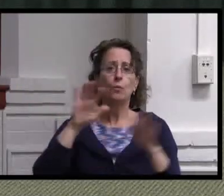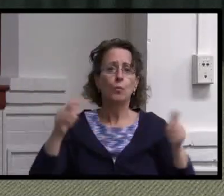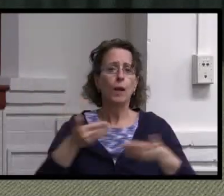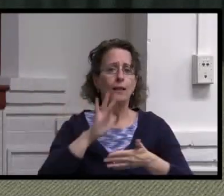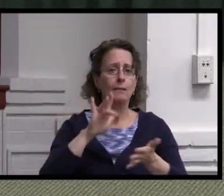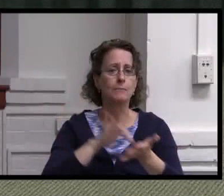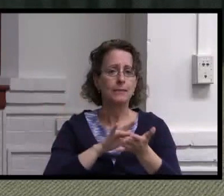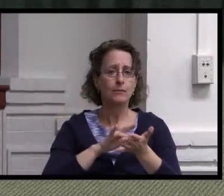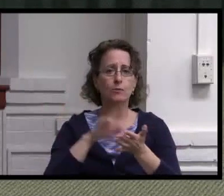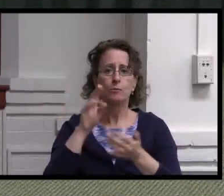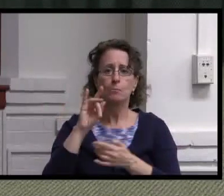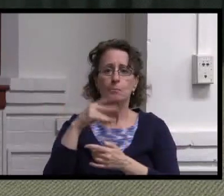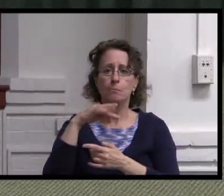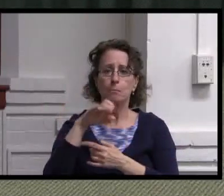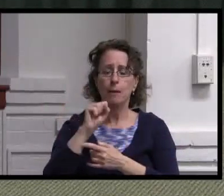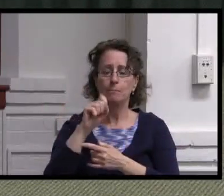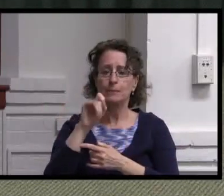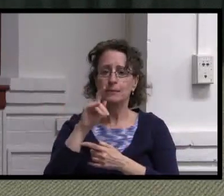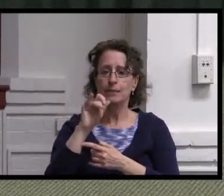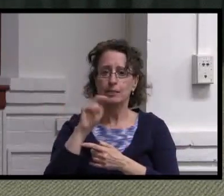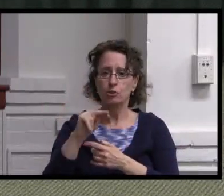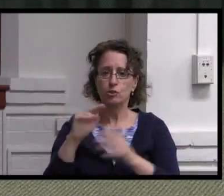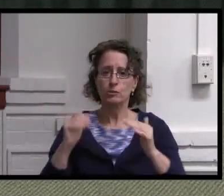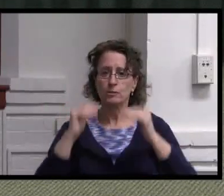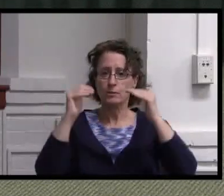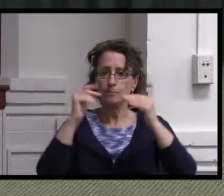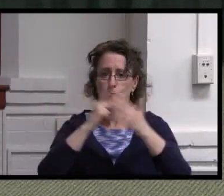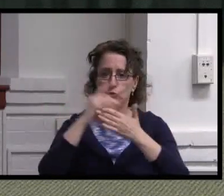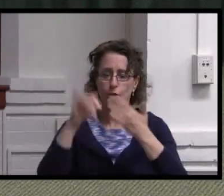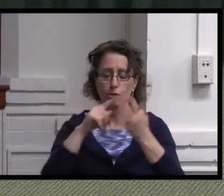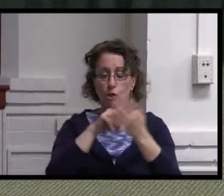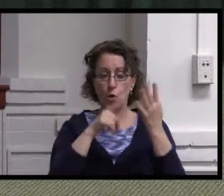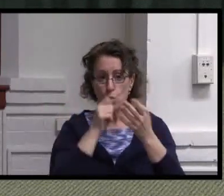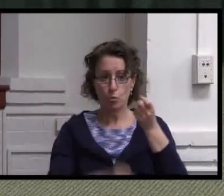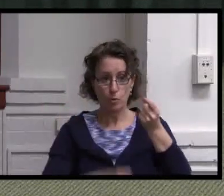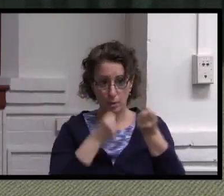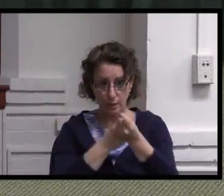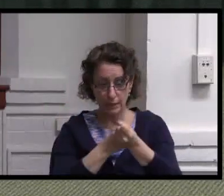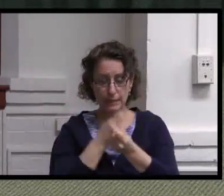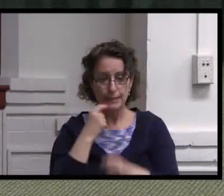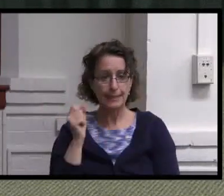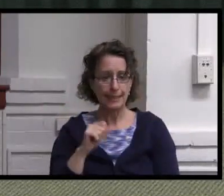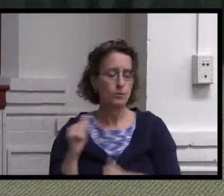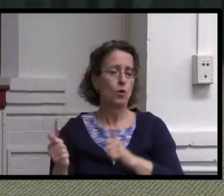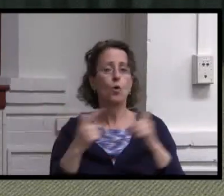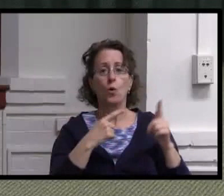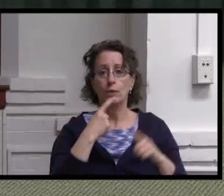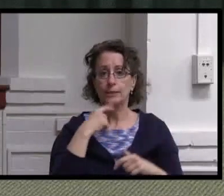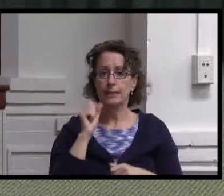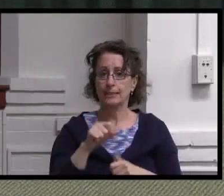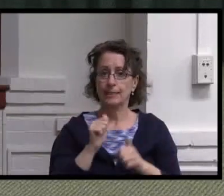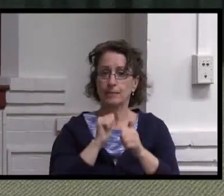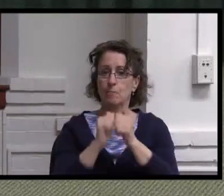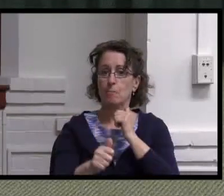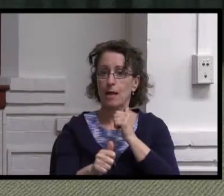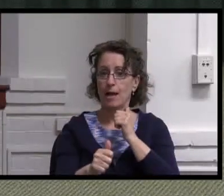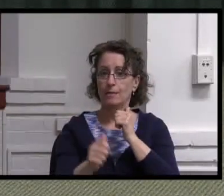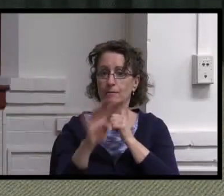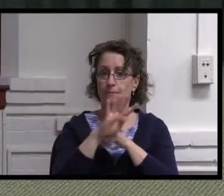Upgrade Project. All those in favor, please say aye. Aye. Aye. Anyone opposed? Motion passes